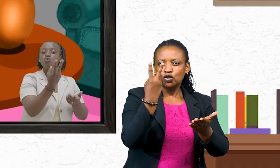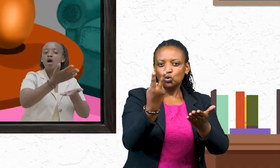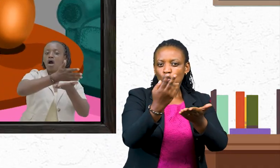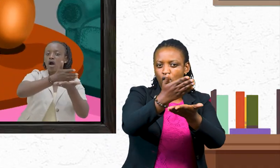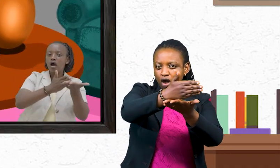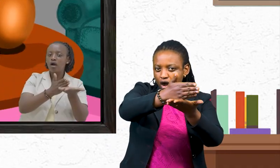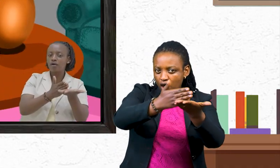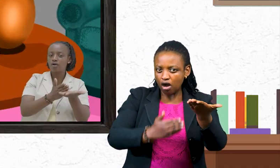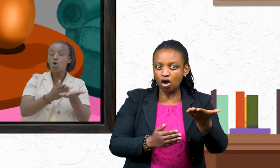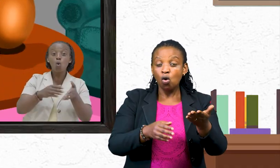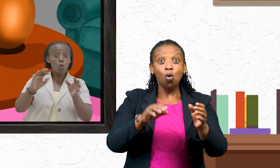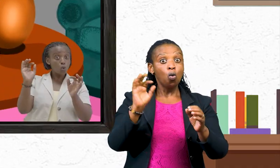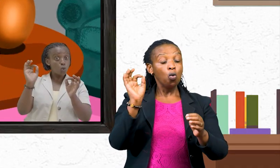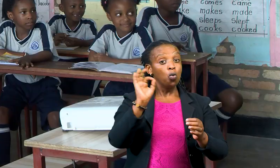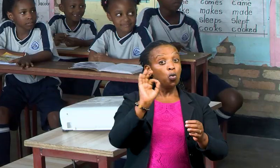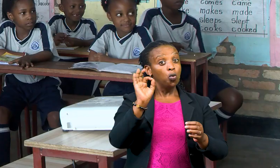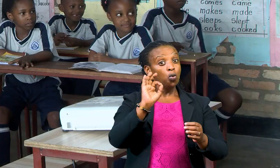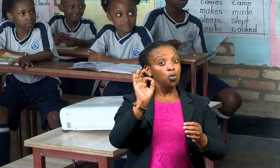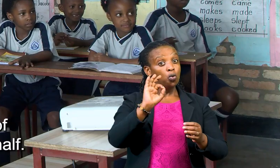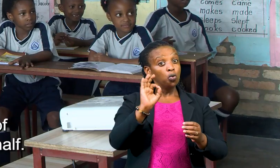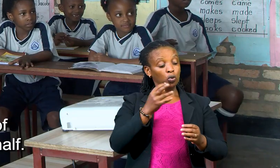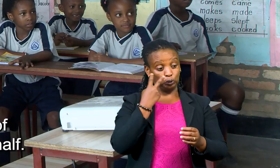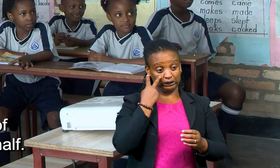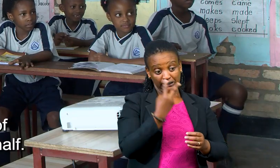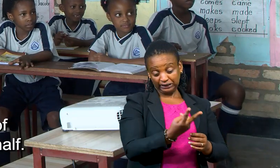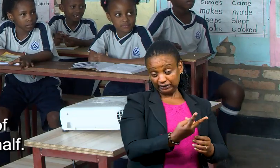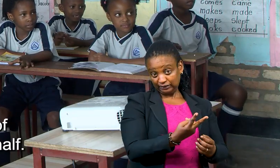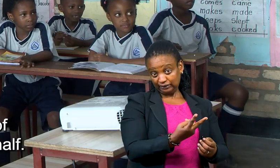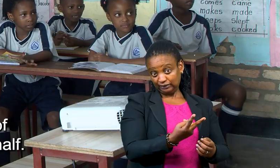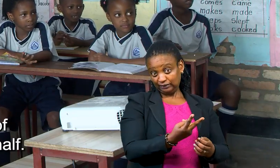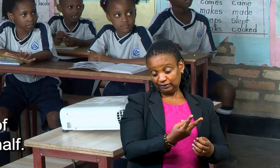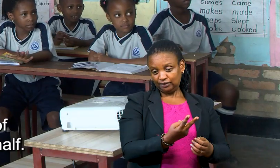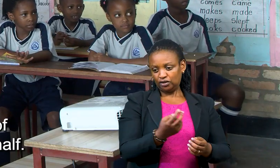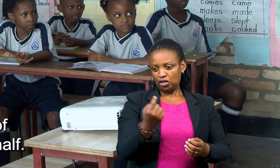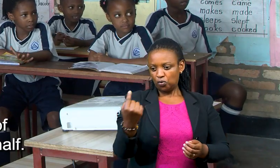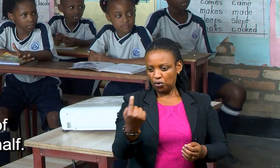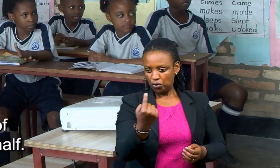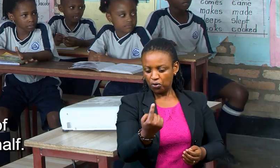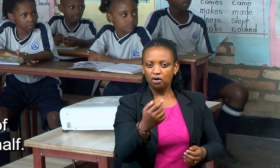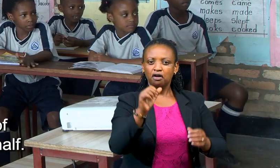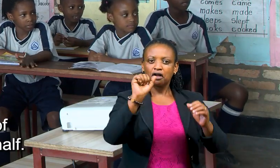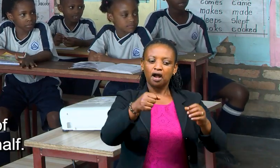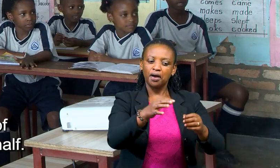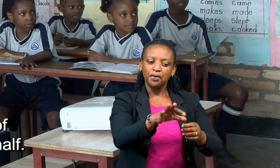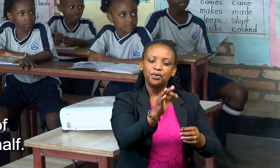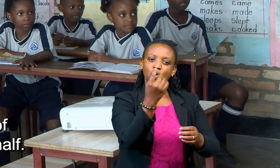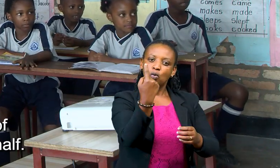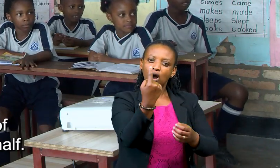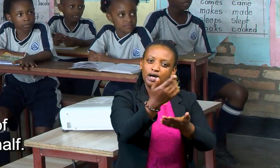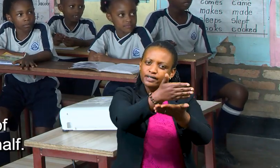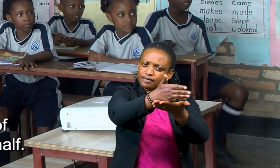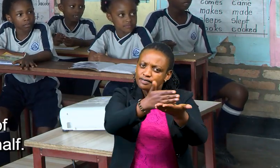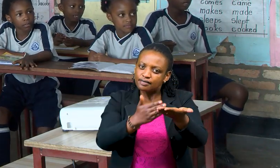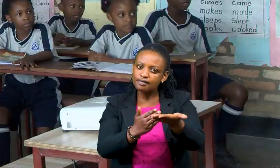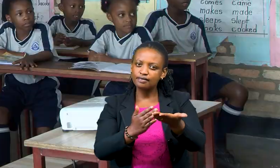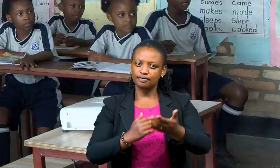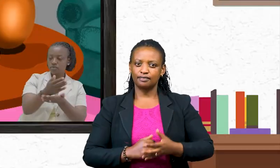2 halves. Oh! See? Each one of you can take 1